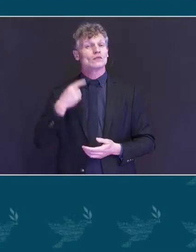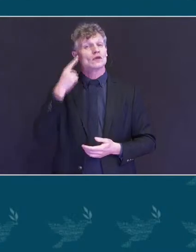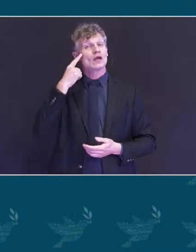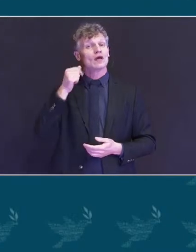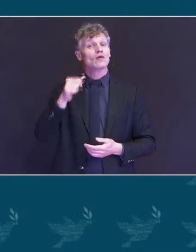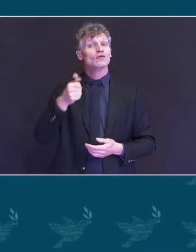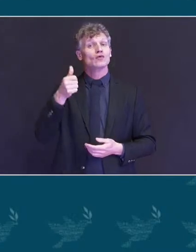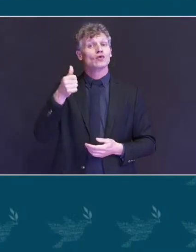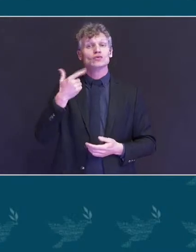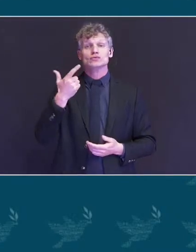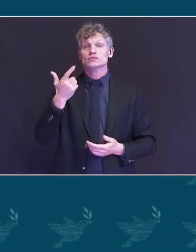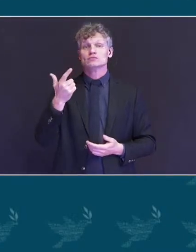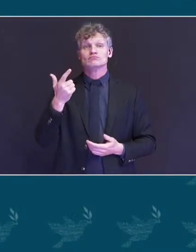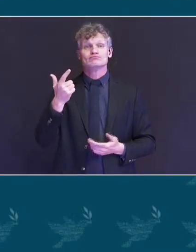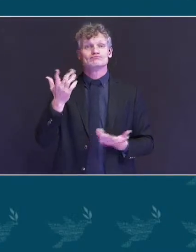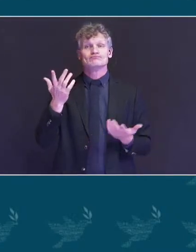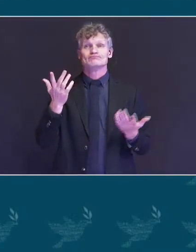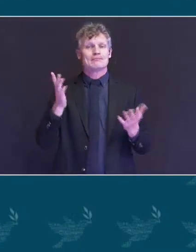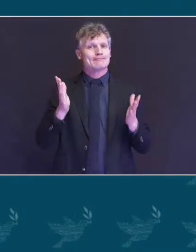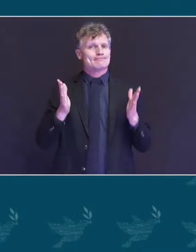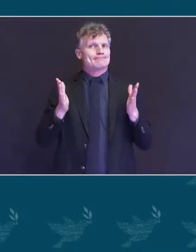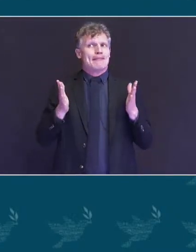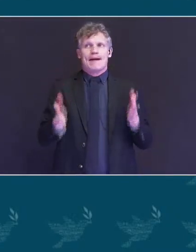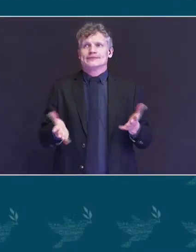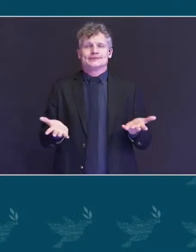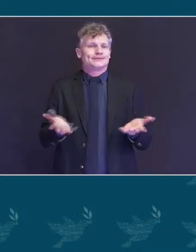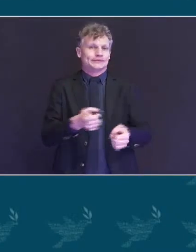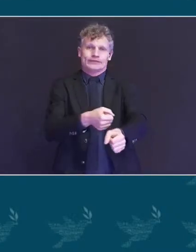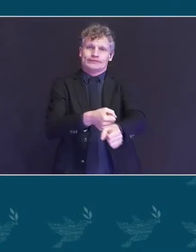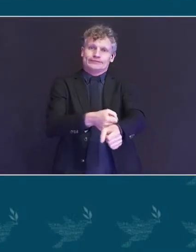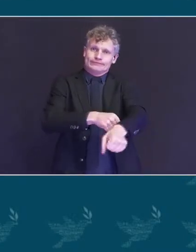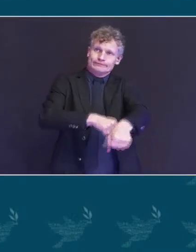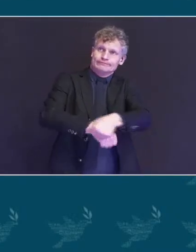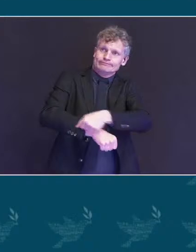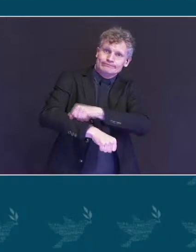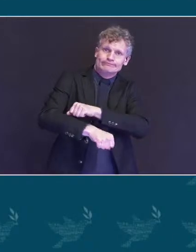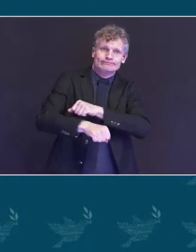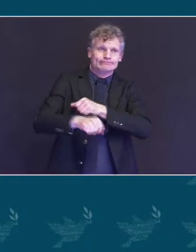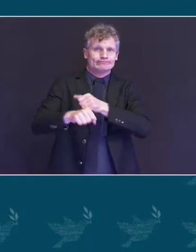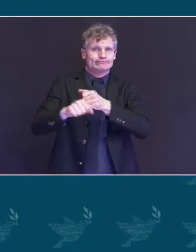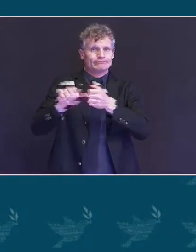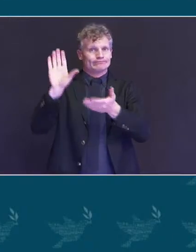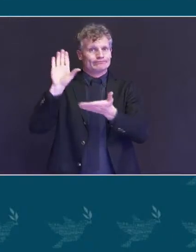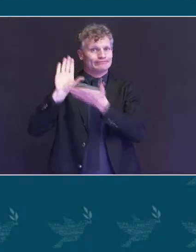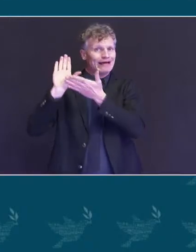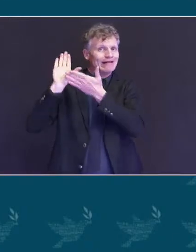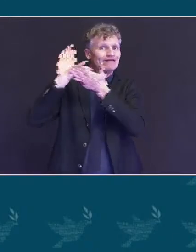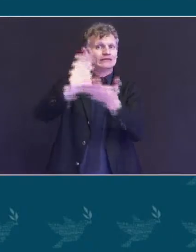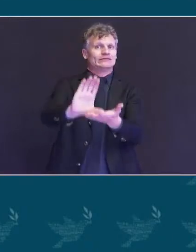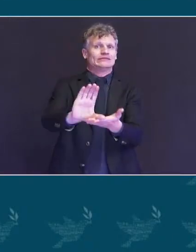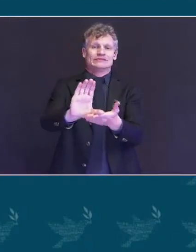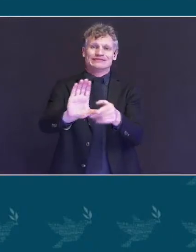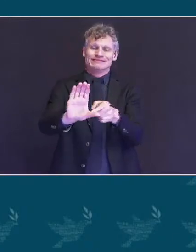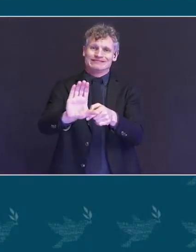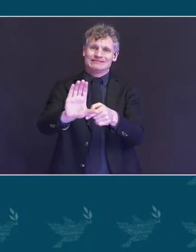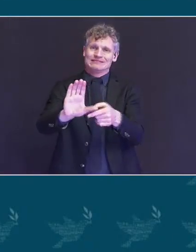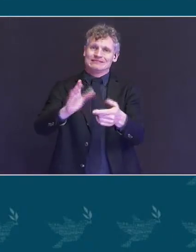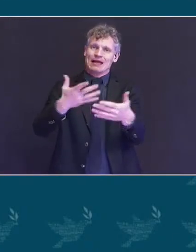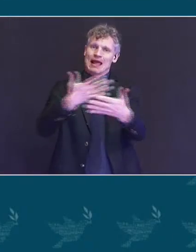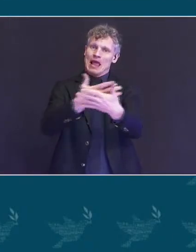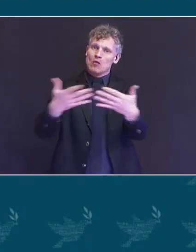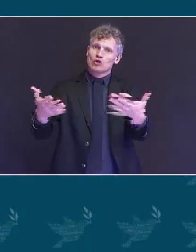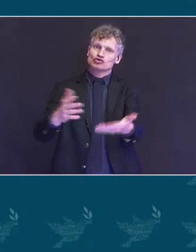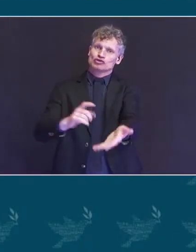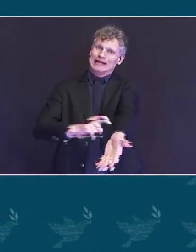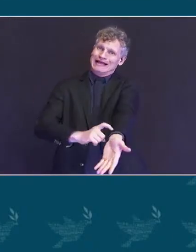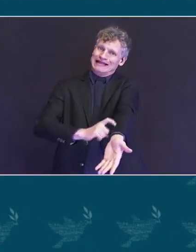no concerted effort to invest in indigenous languages,